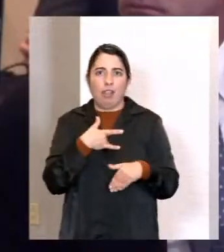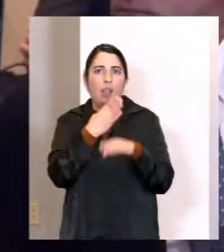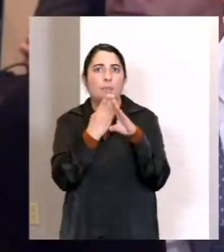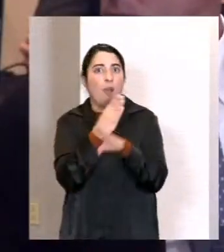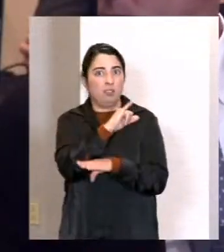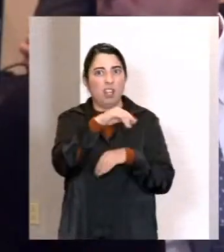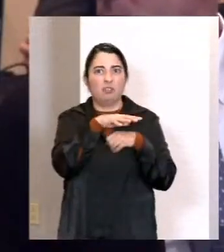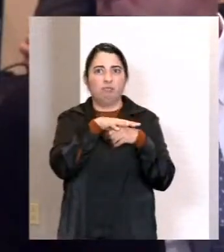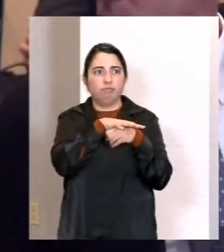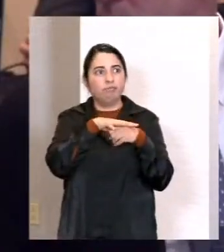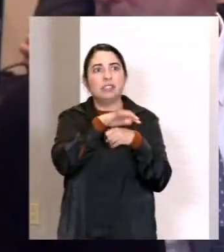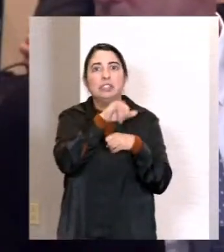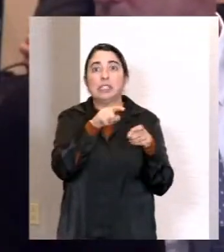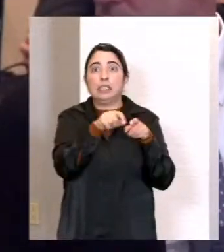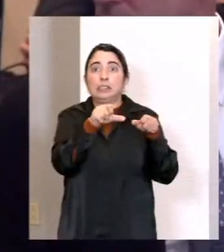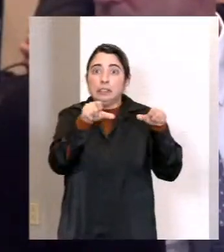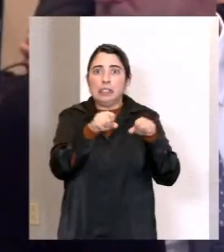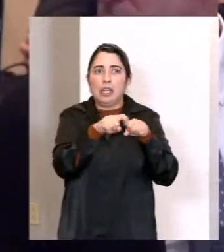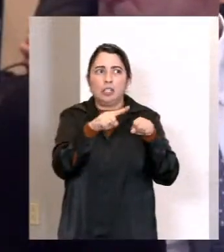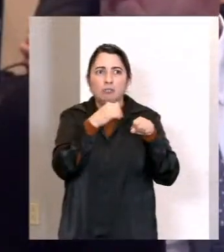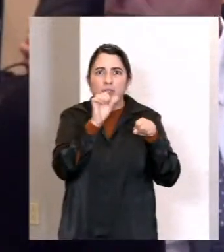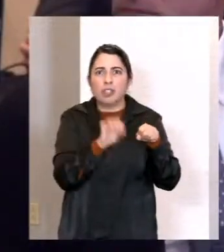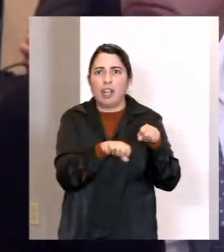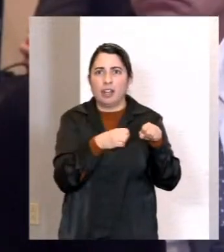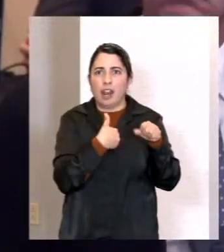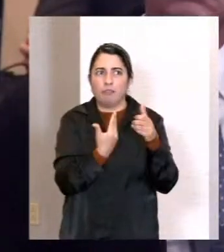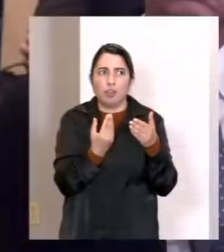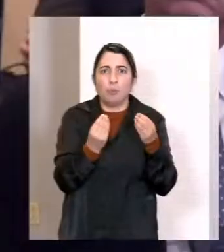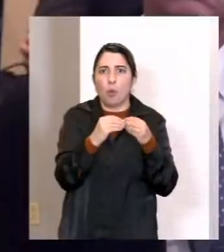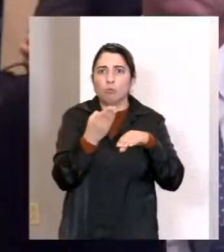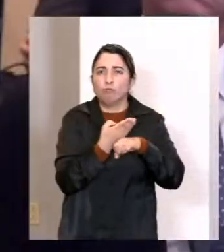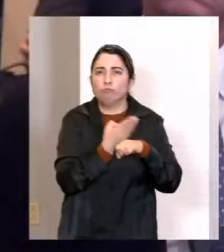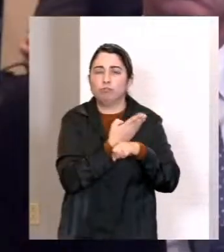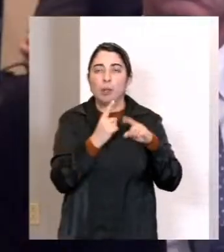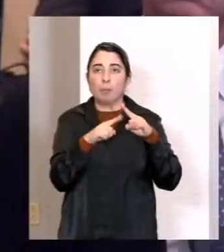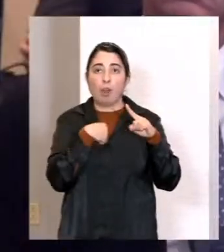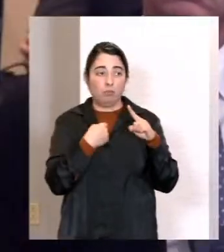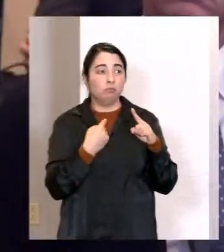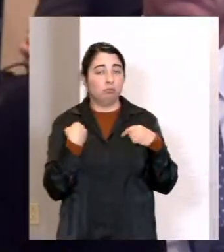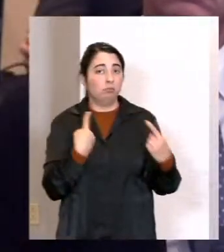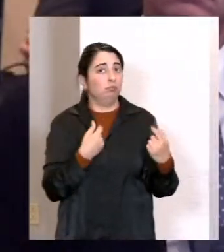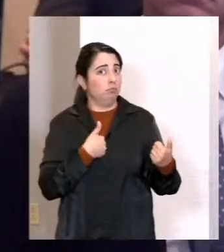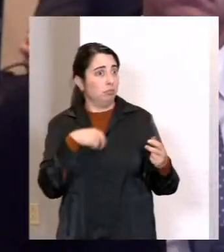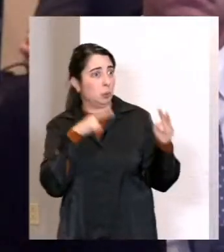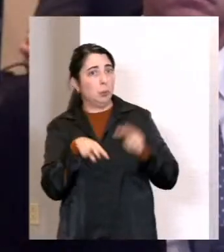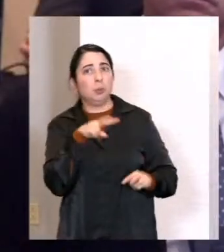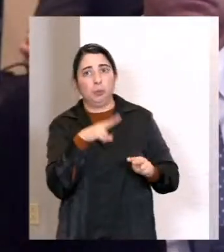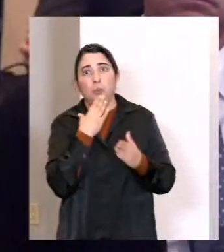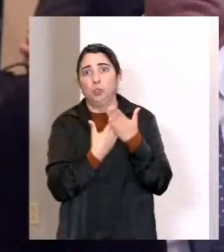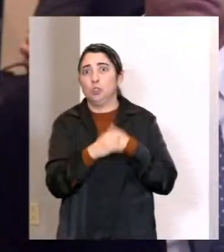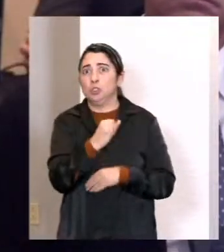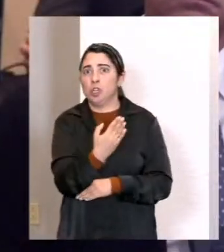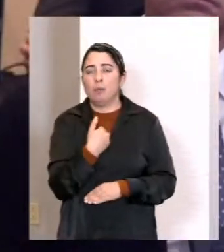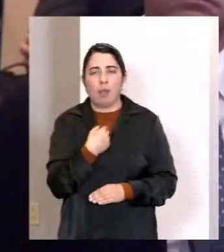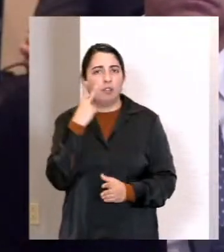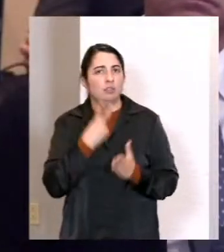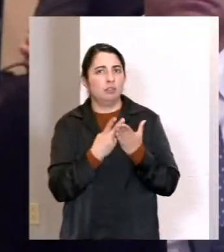utilized than it is, but I appreciate the renovation that you did there. I think you guys did a good job. And I'm glad that, I've looked at some of the pictures